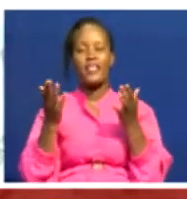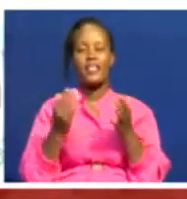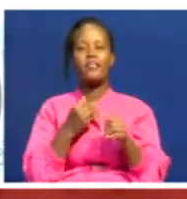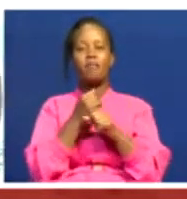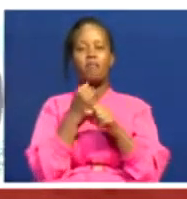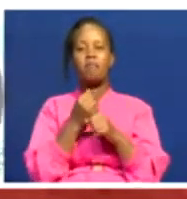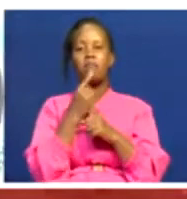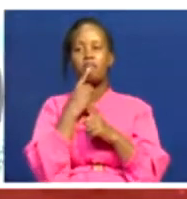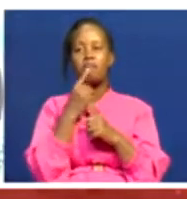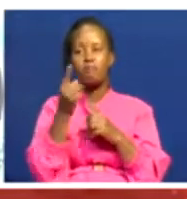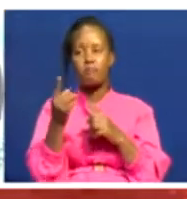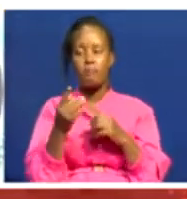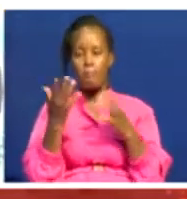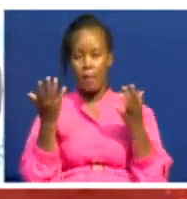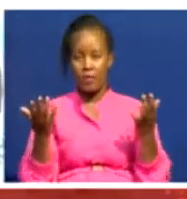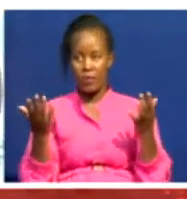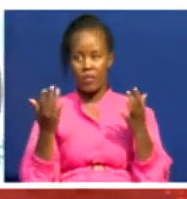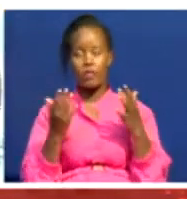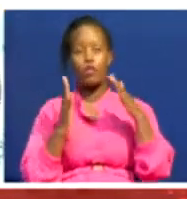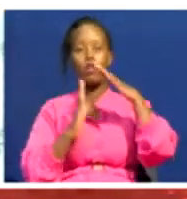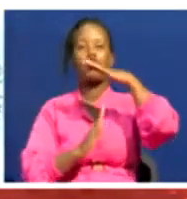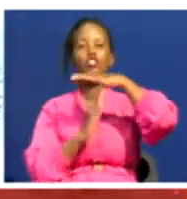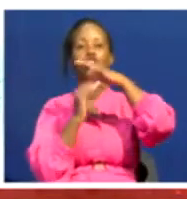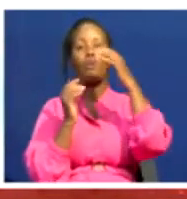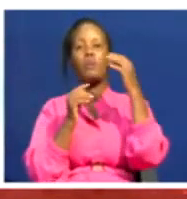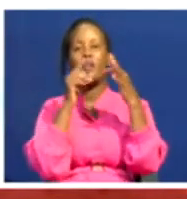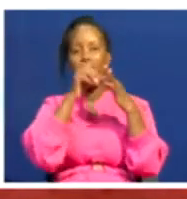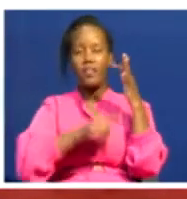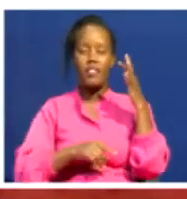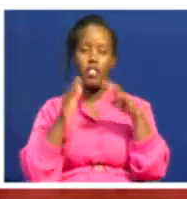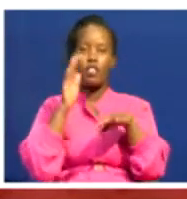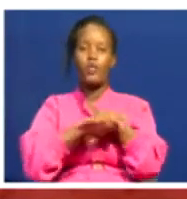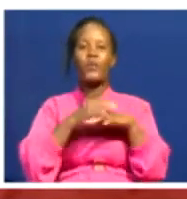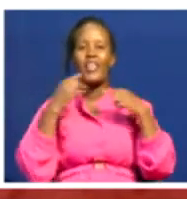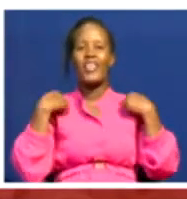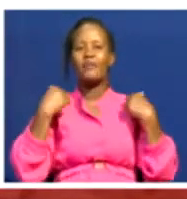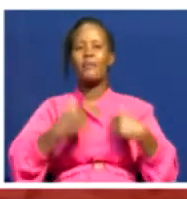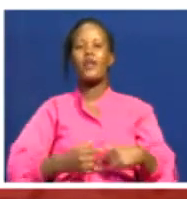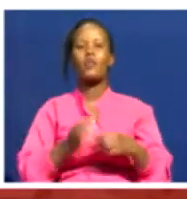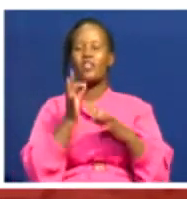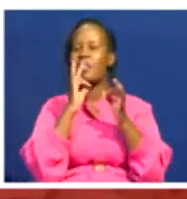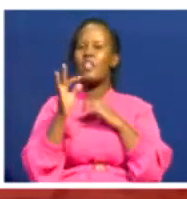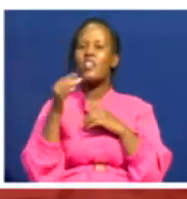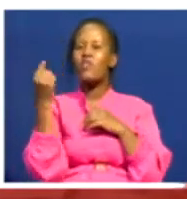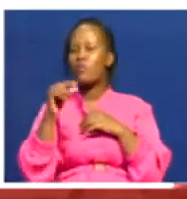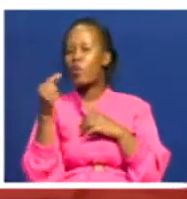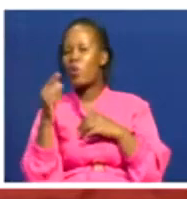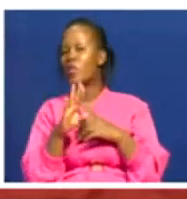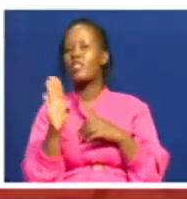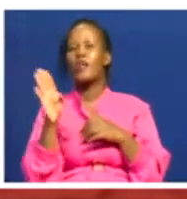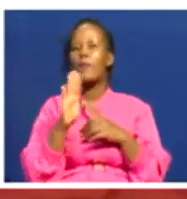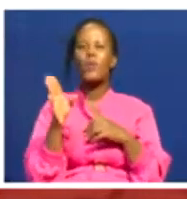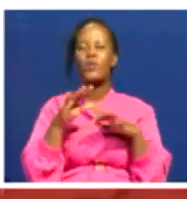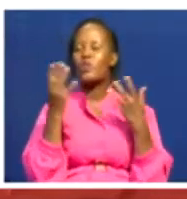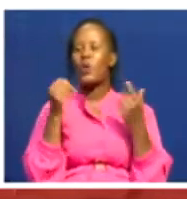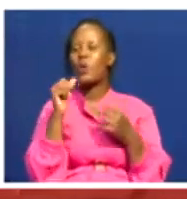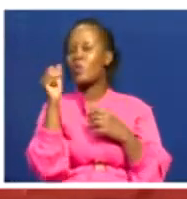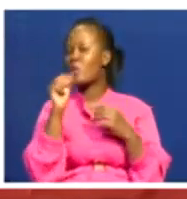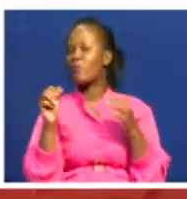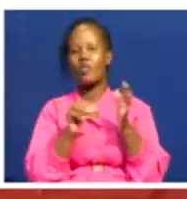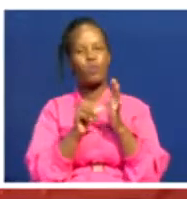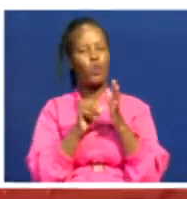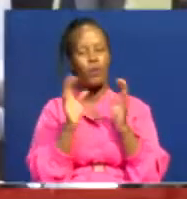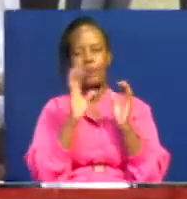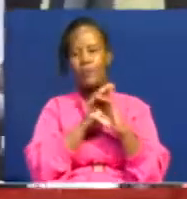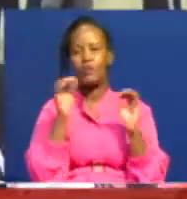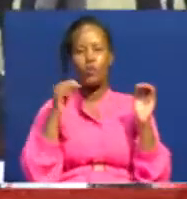niingie top 3, nikuje na medal, iwe bronze, iwe gold, iwe silver. Yeah, that is my